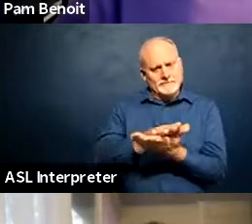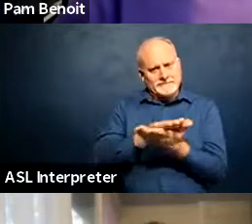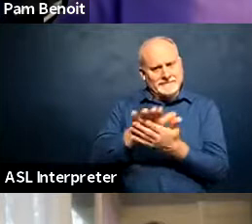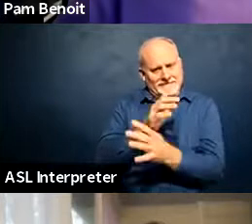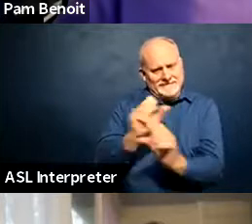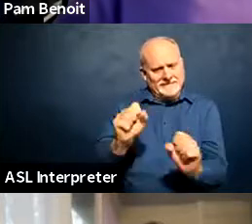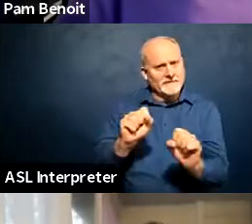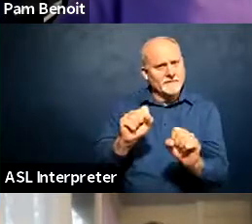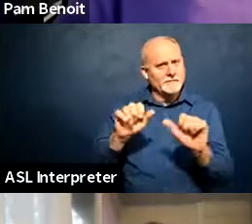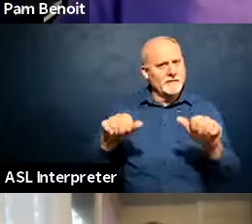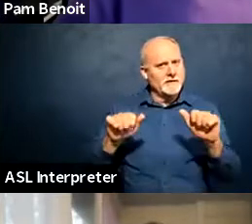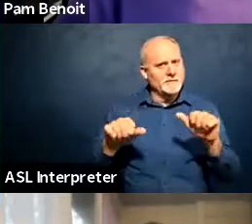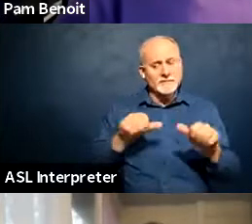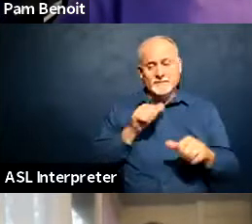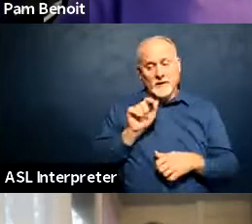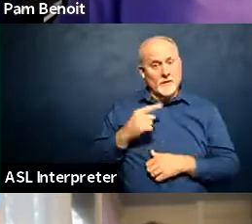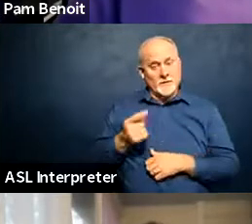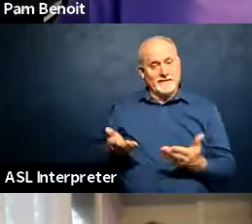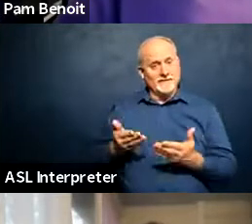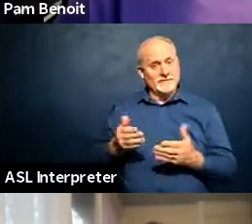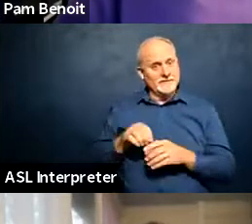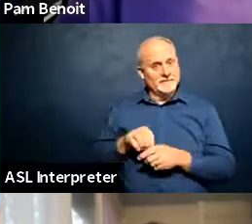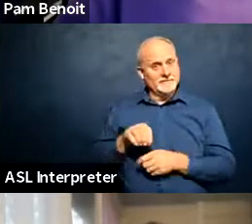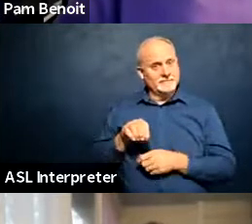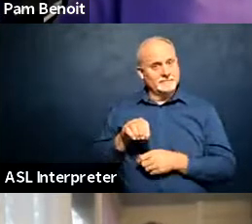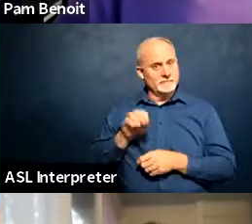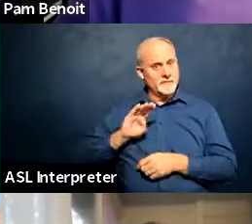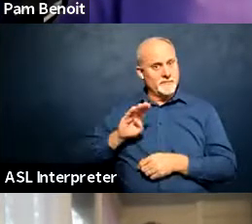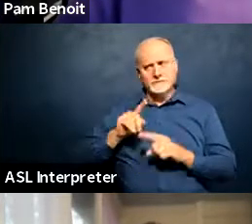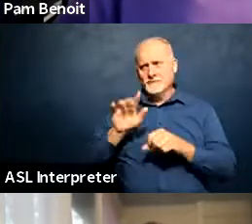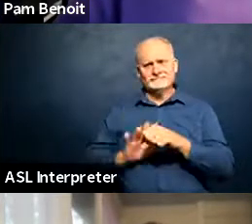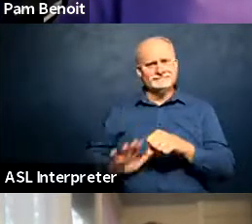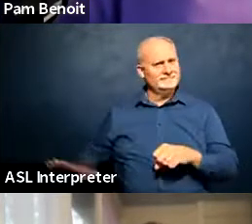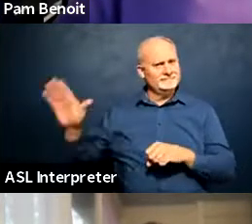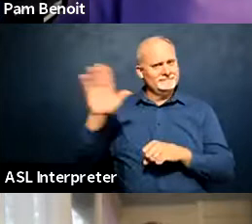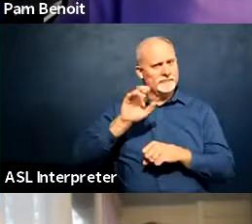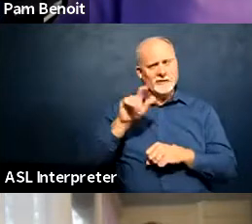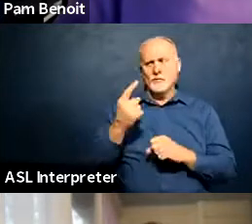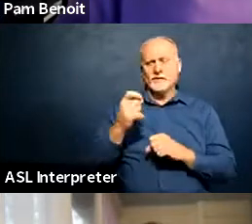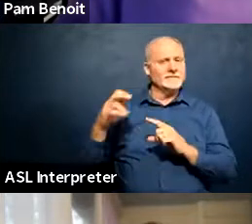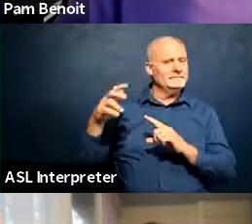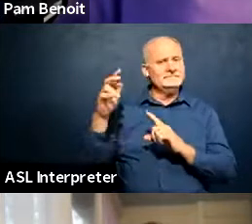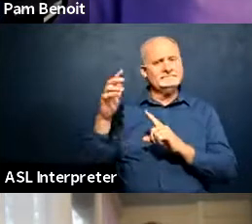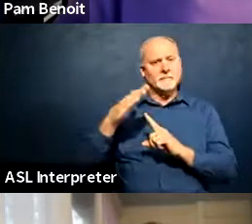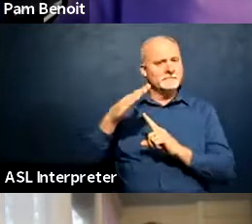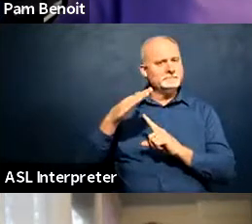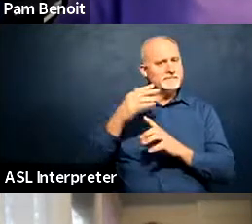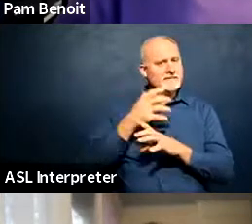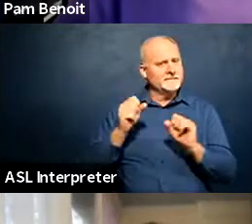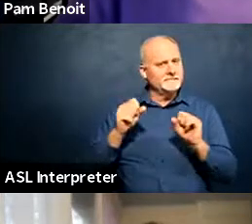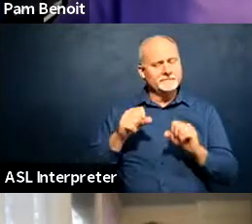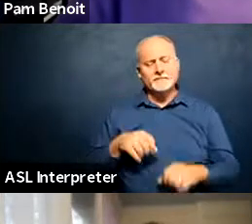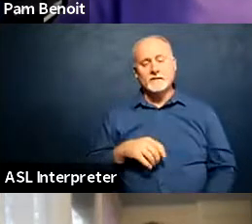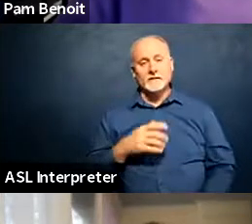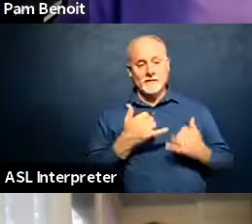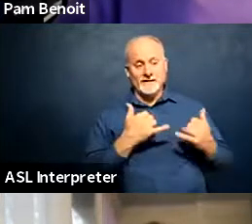just in our community, but in the country. So we are excited to have the advent of the